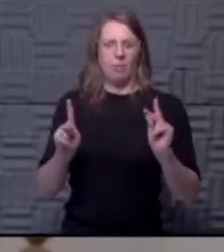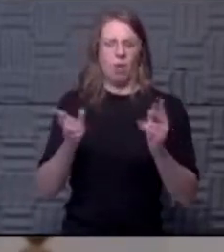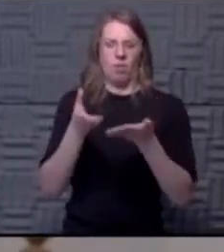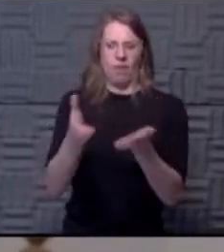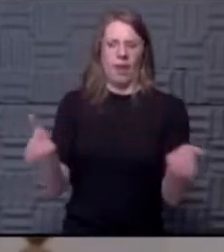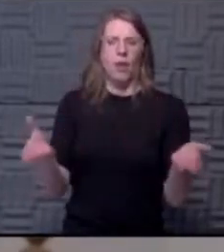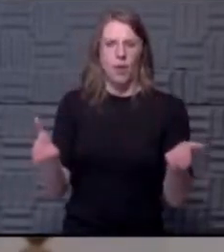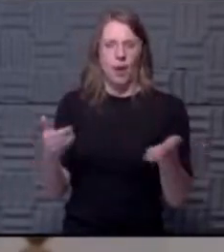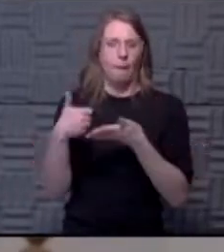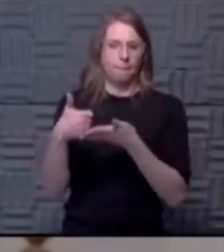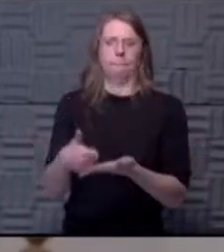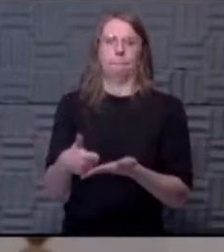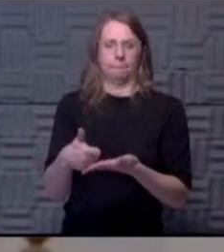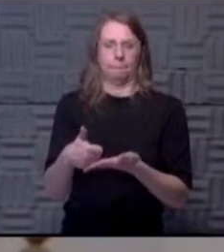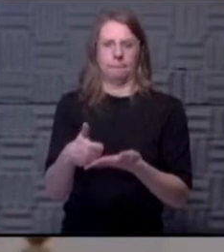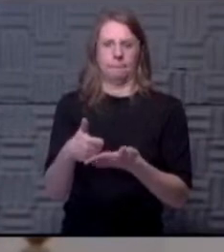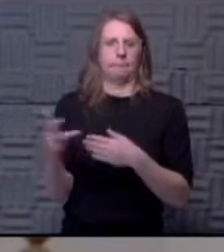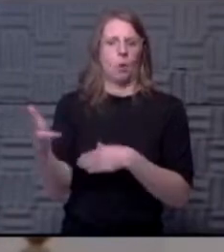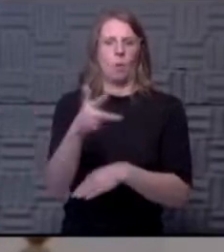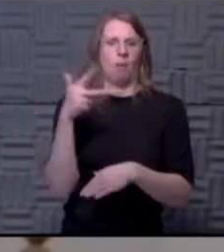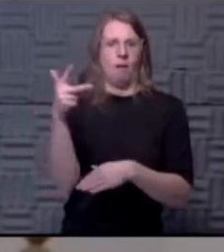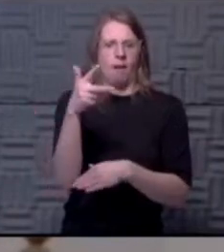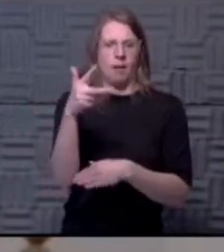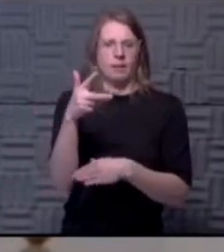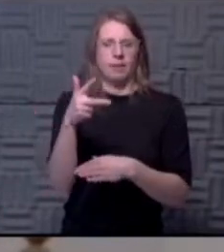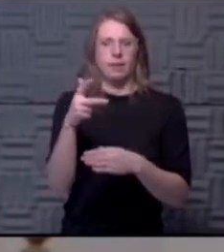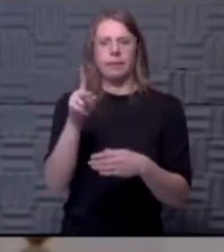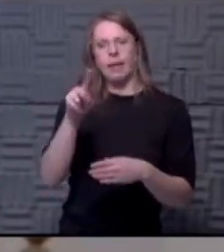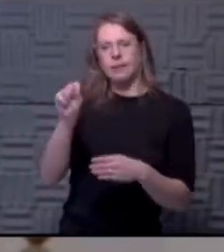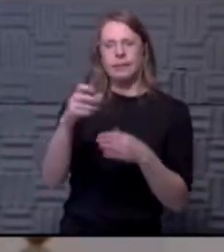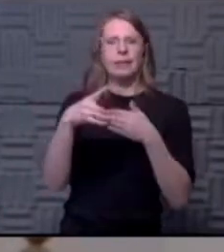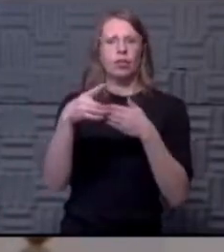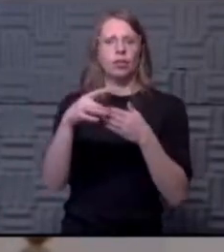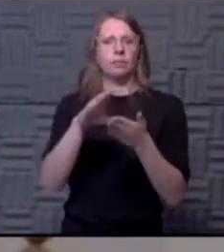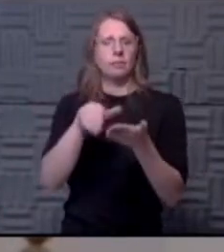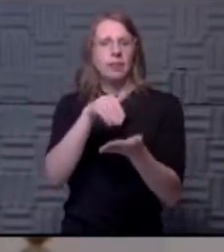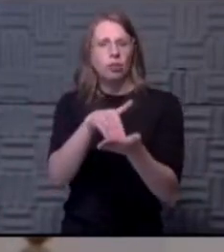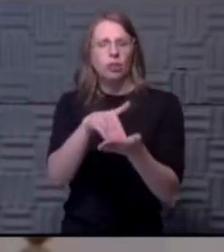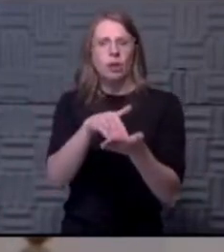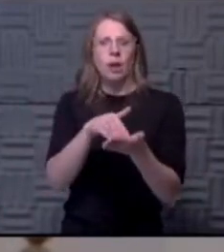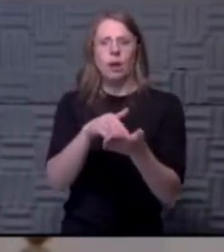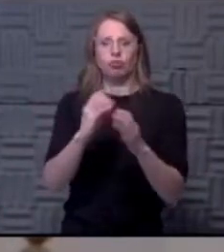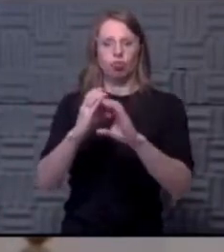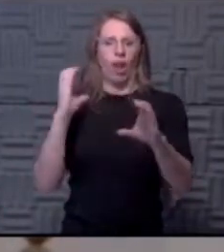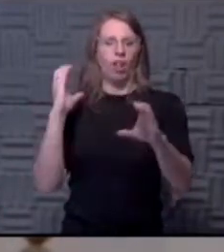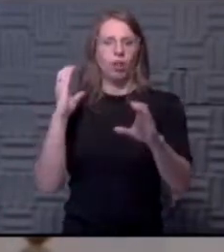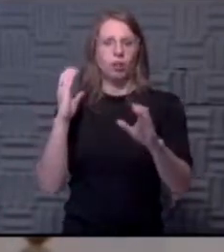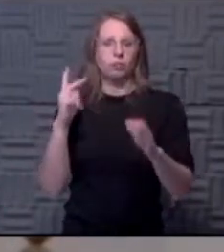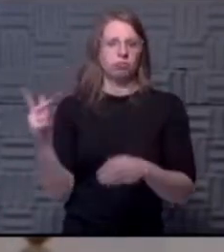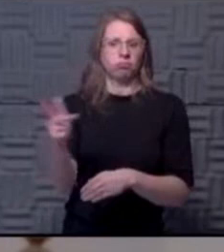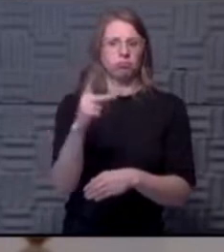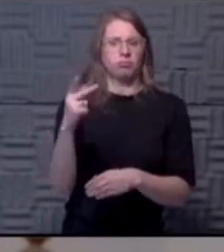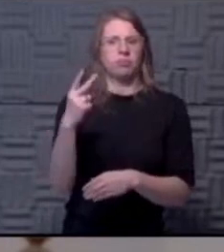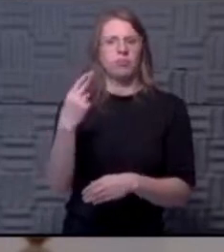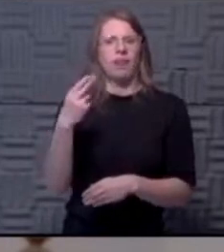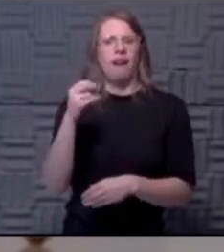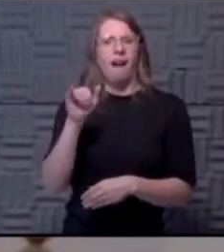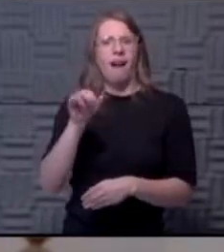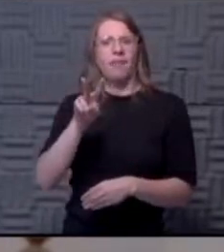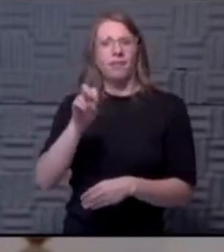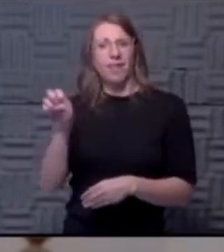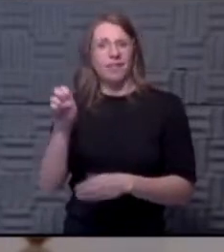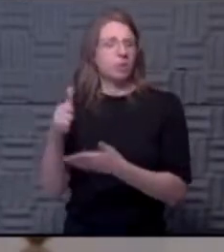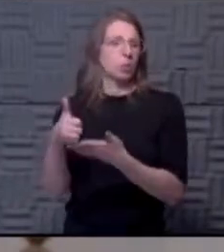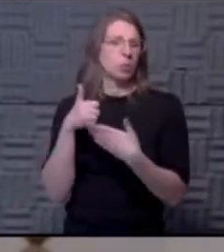to mobilize this. The Kansas Leadership Center working, we have mobile trailers that we've taken out. Hy-Vee has been very helpful,